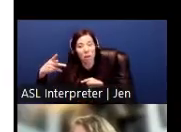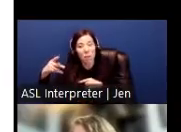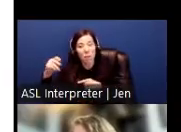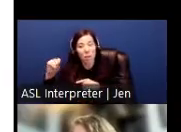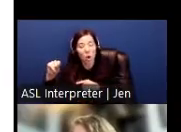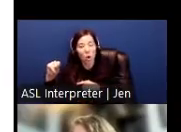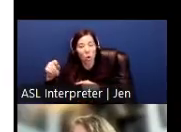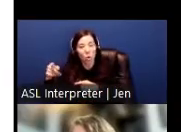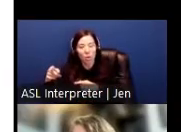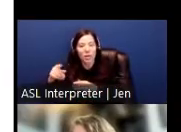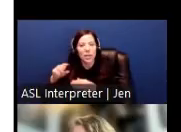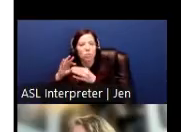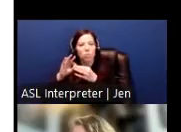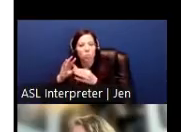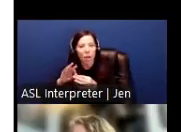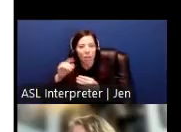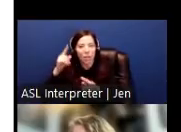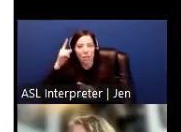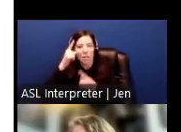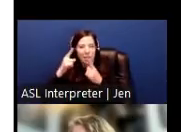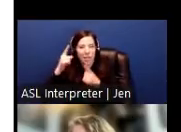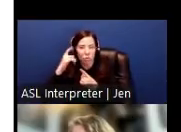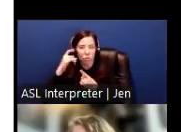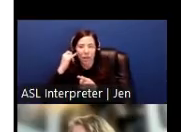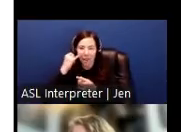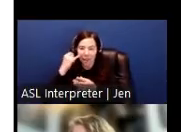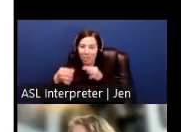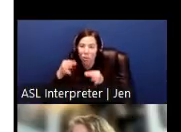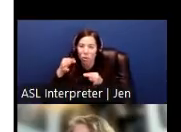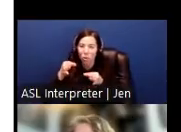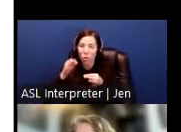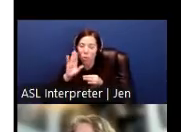is relevant to a consideration as to whether or not a court would